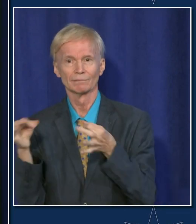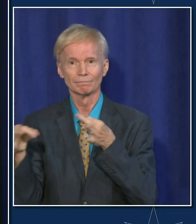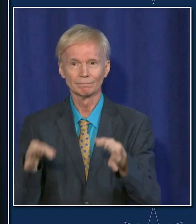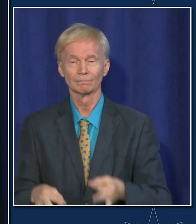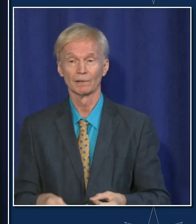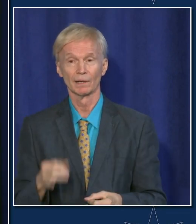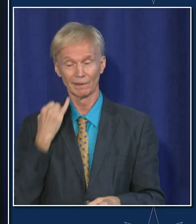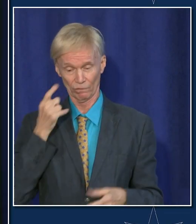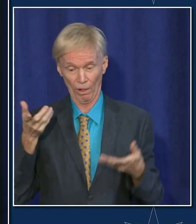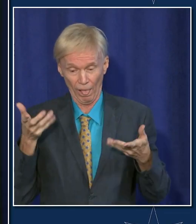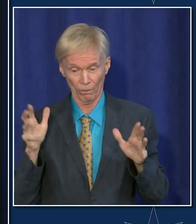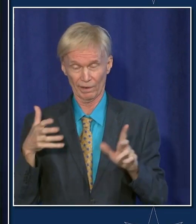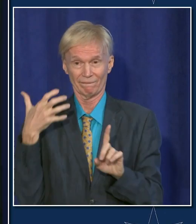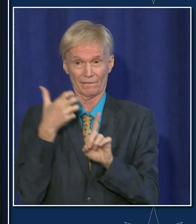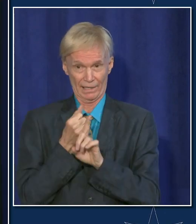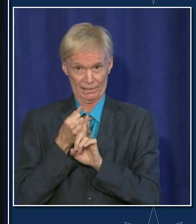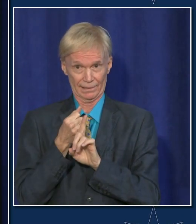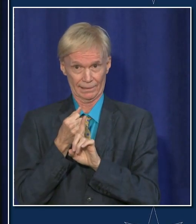vaccinated,